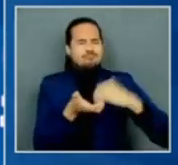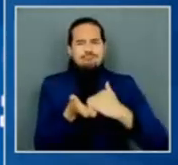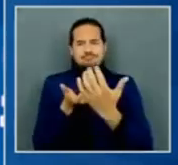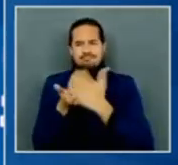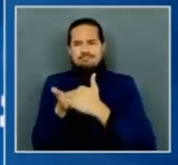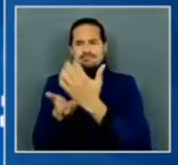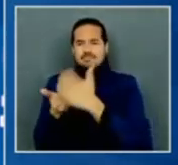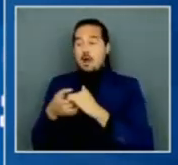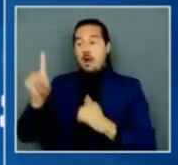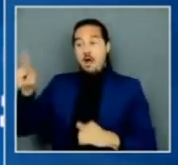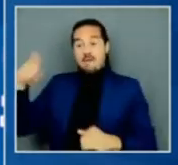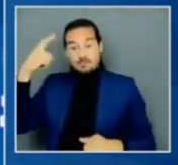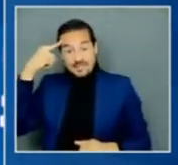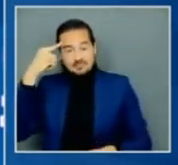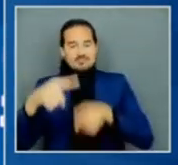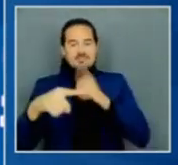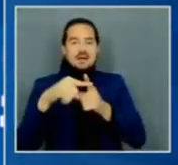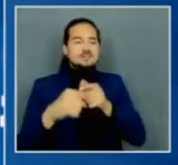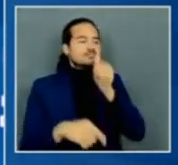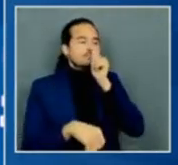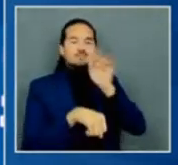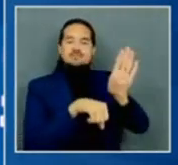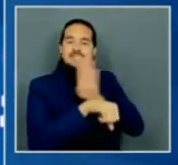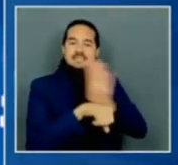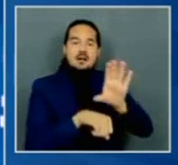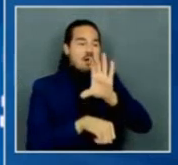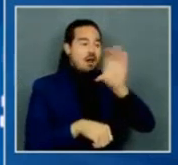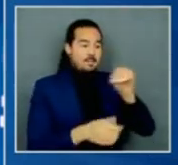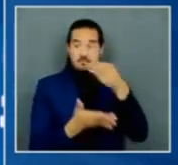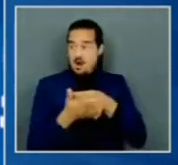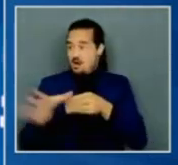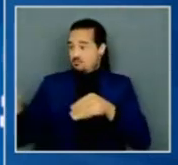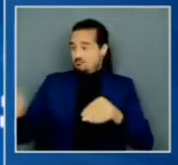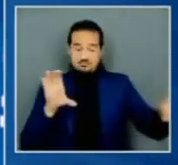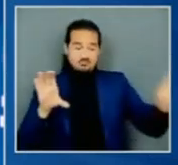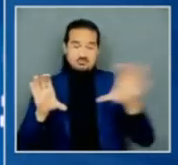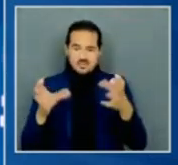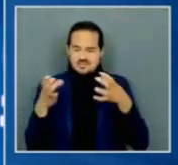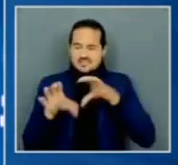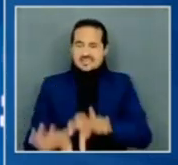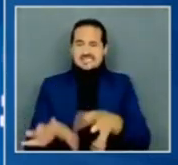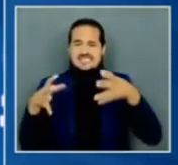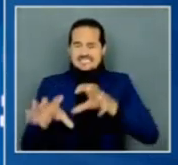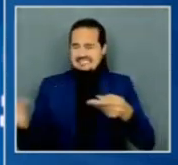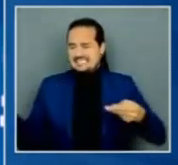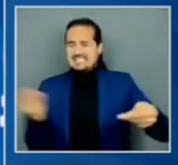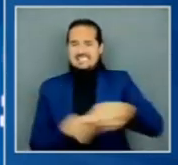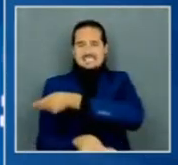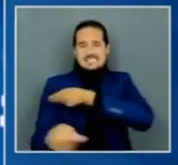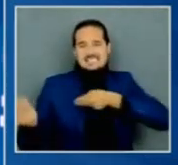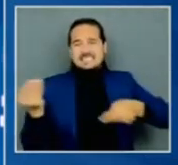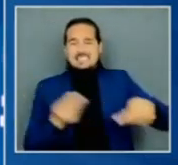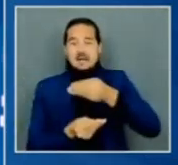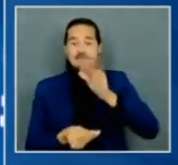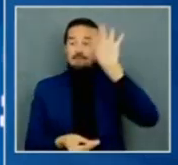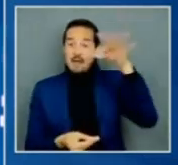public and private partnerships and we invest federal money, we pull billions of dollars of private investment for every dollar we put